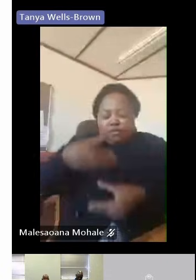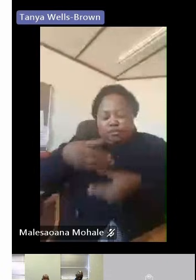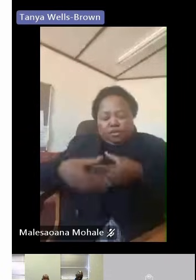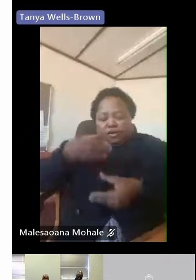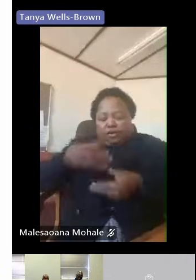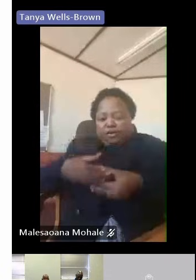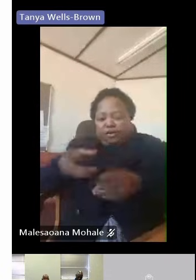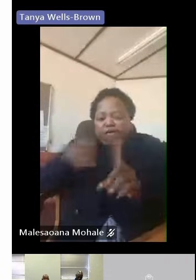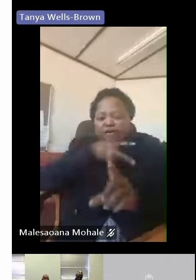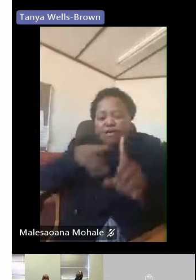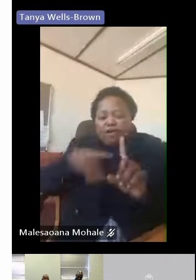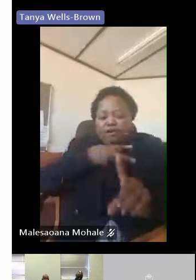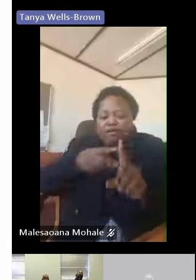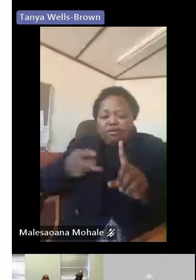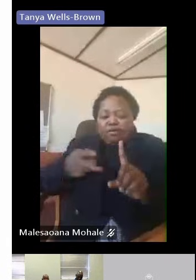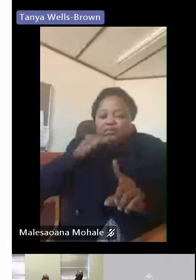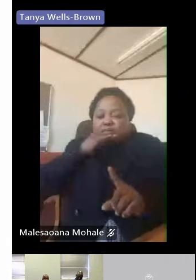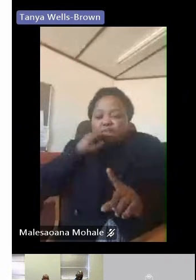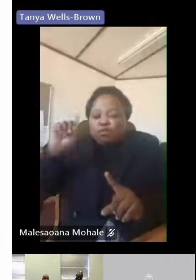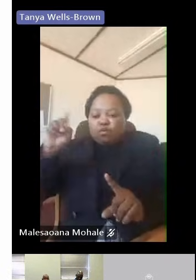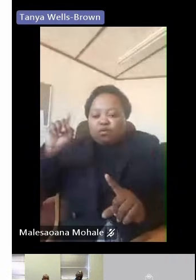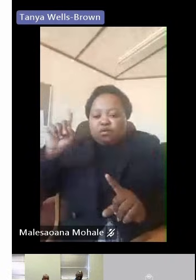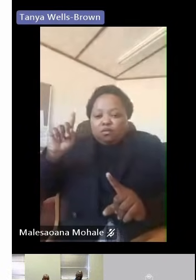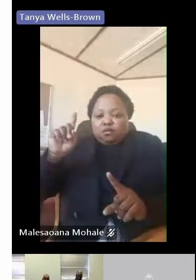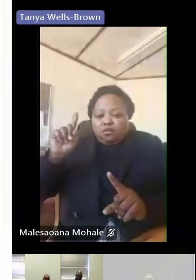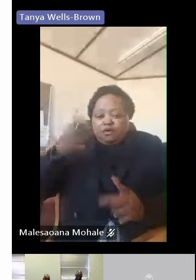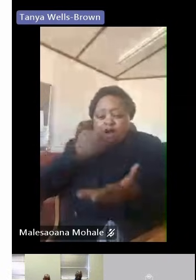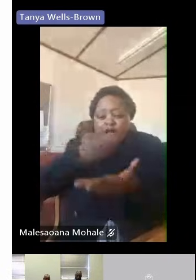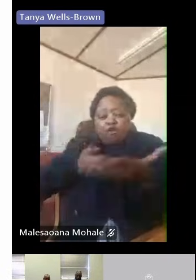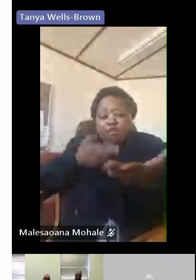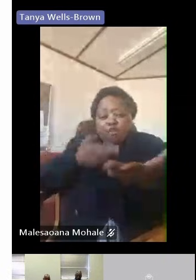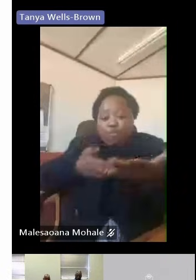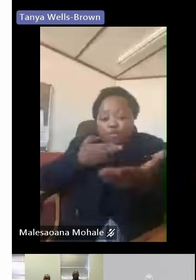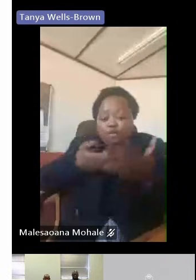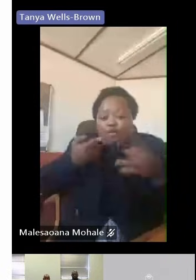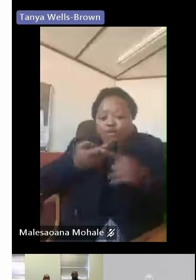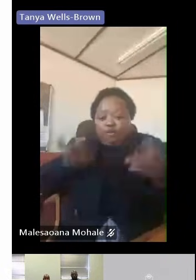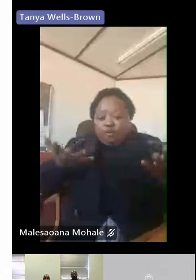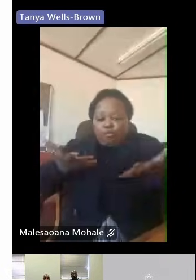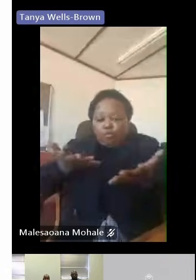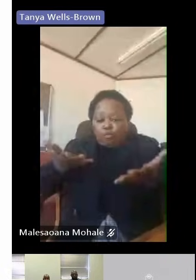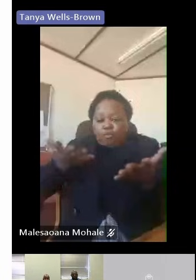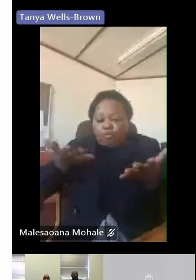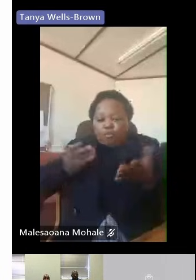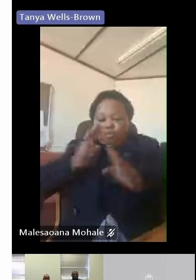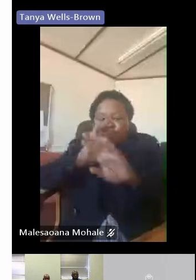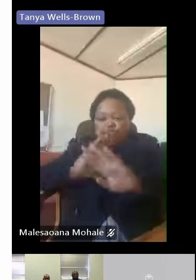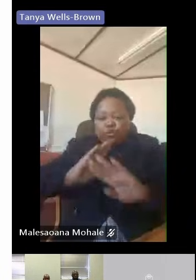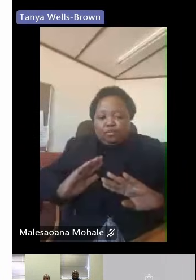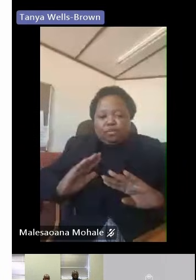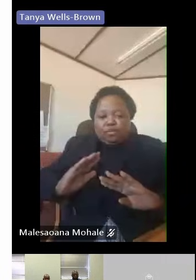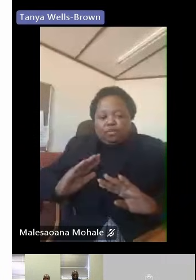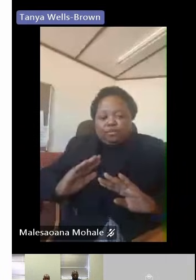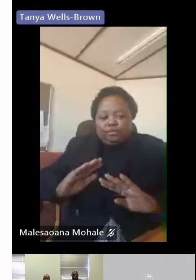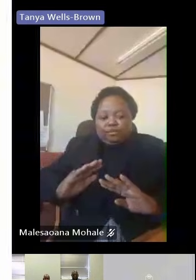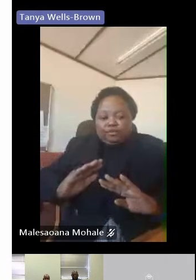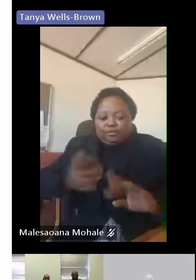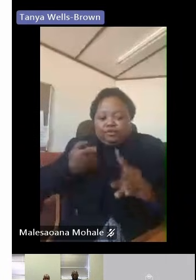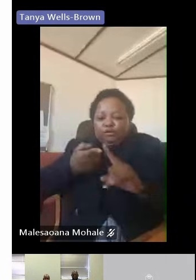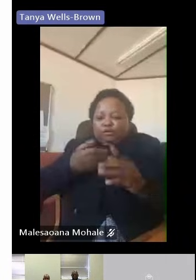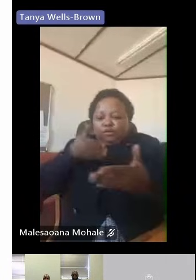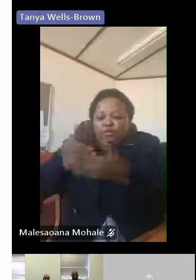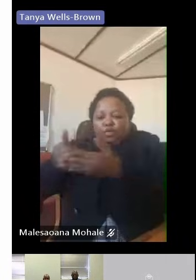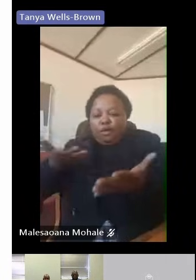for quarterly reporting from the police to the Department of Gender for reporting